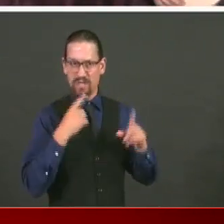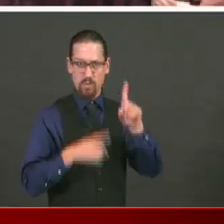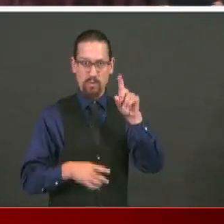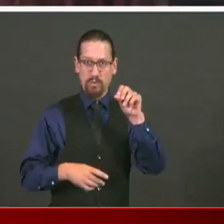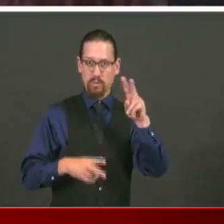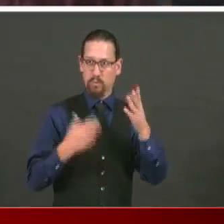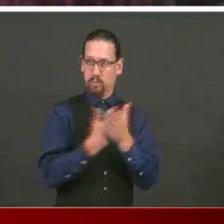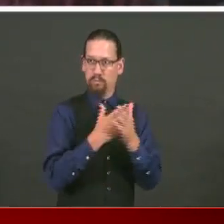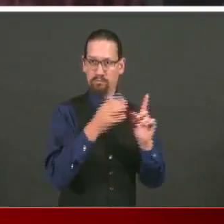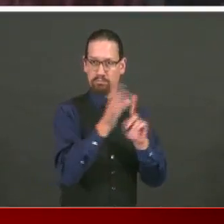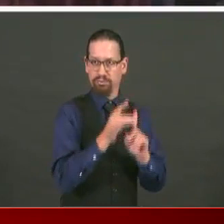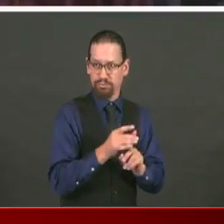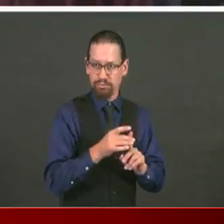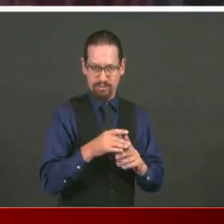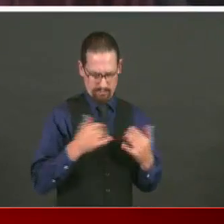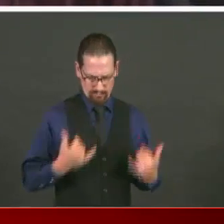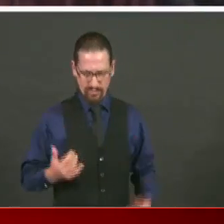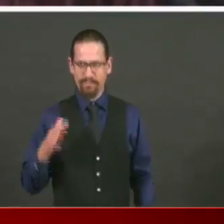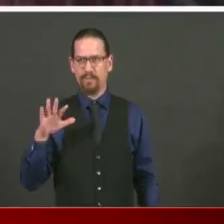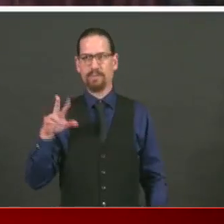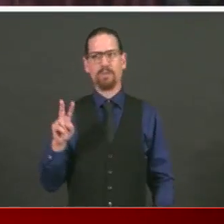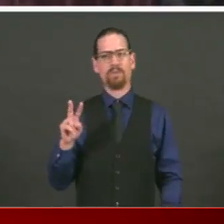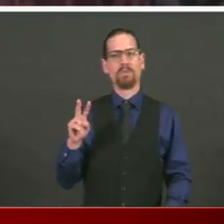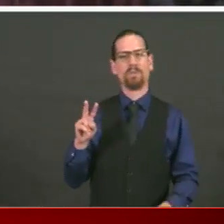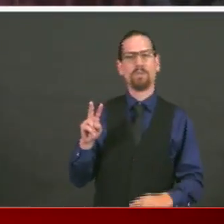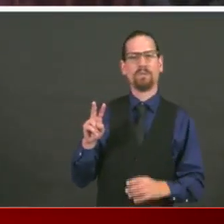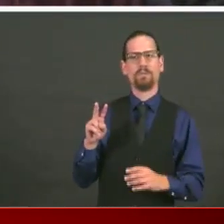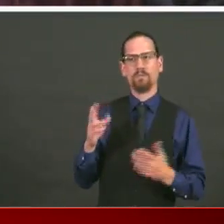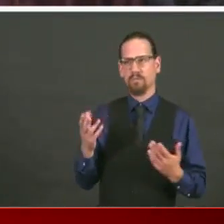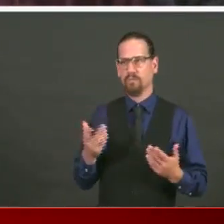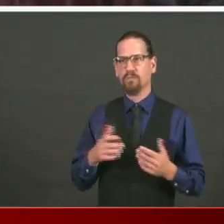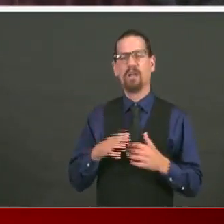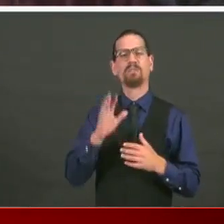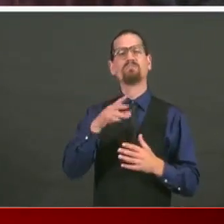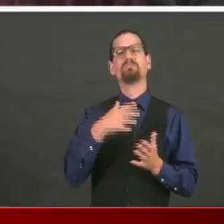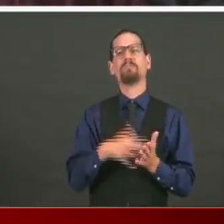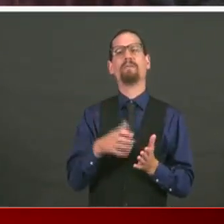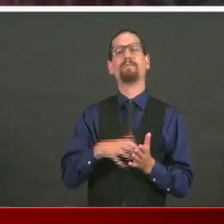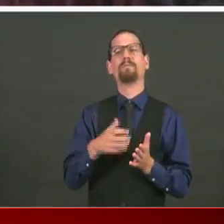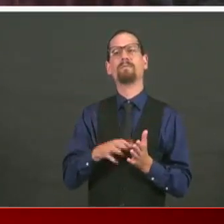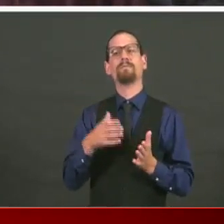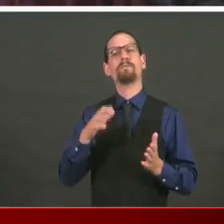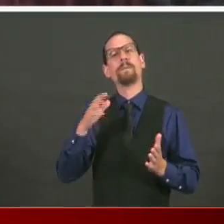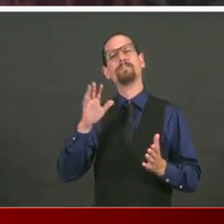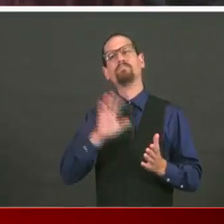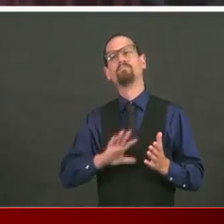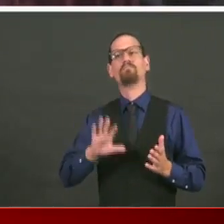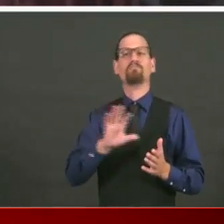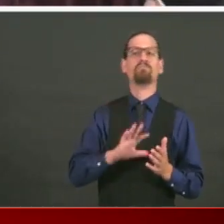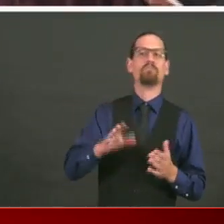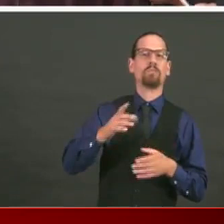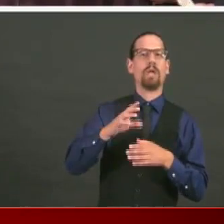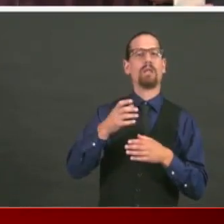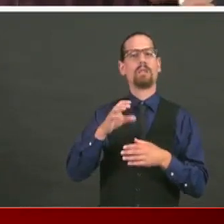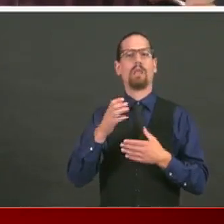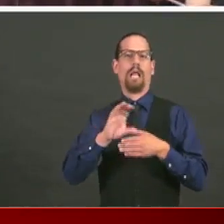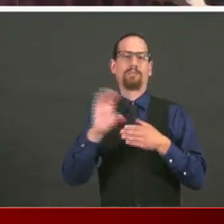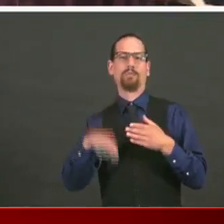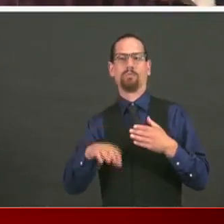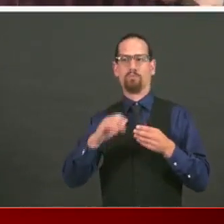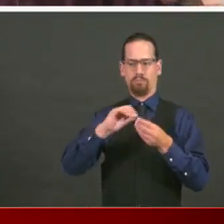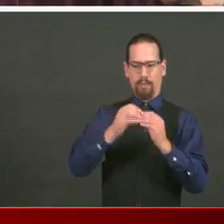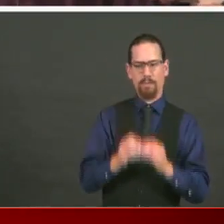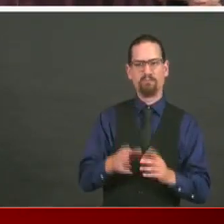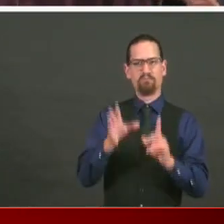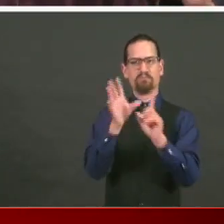days, 52 today. What rough time period does that reflect of positivity, a positive test? Is that going